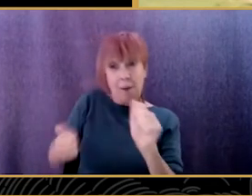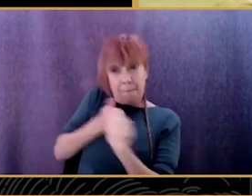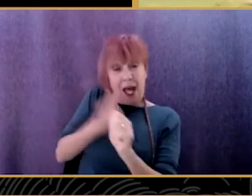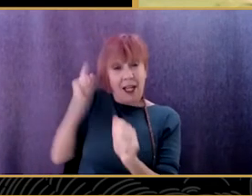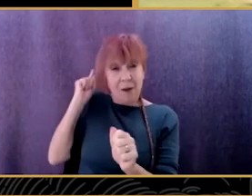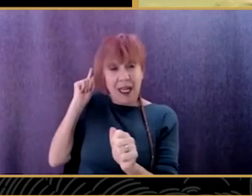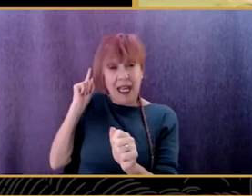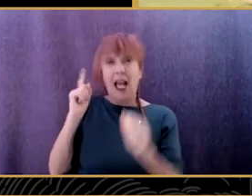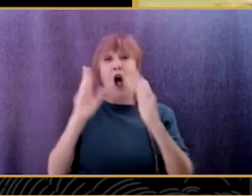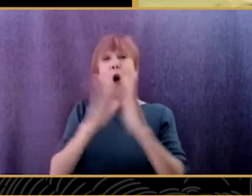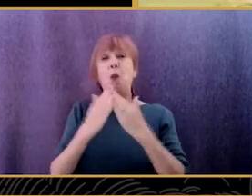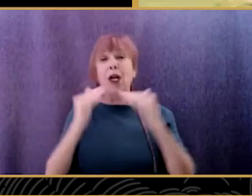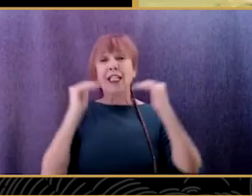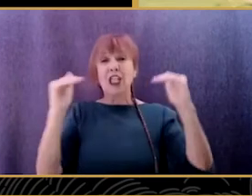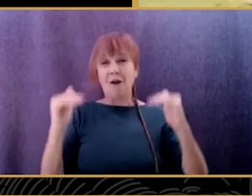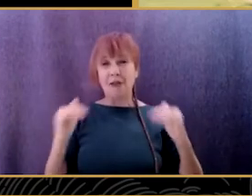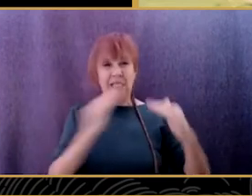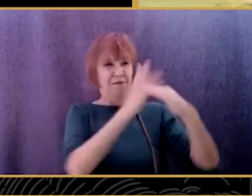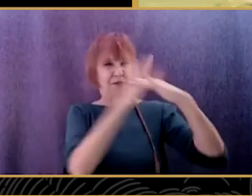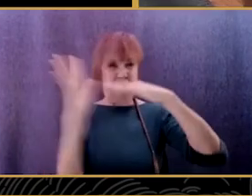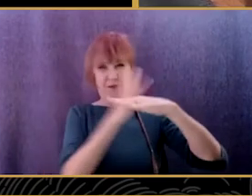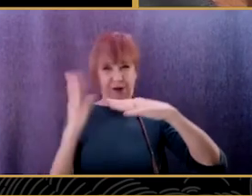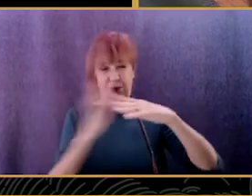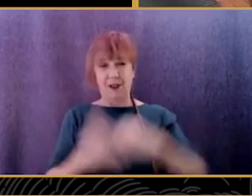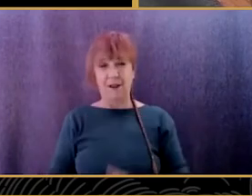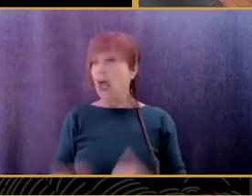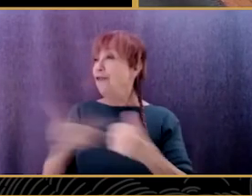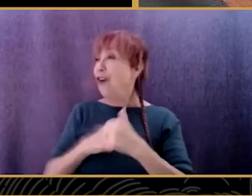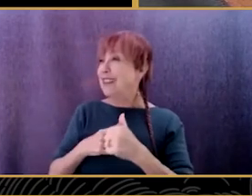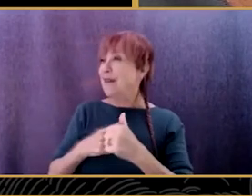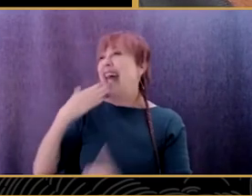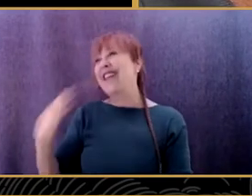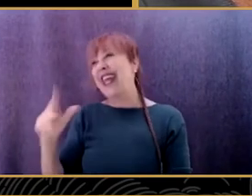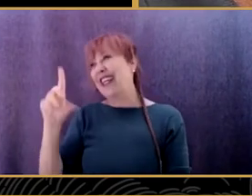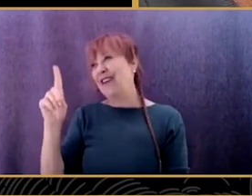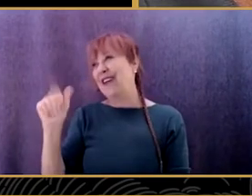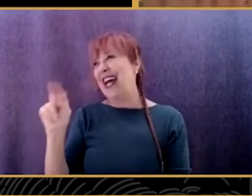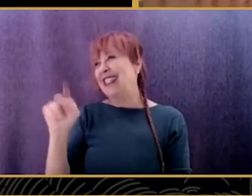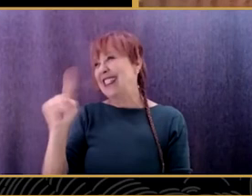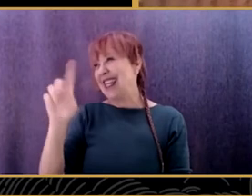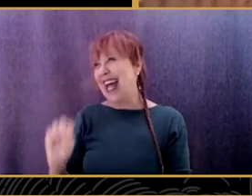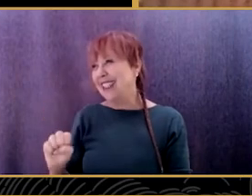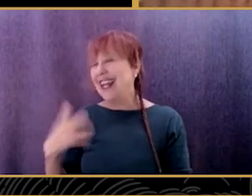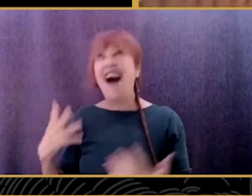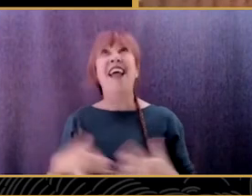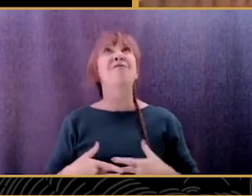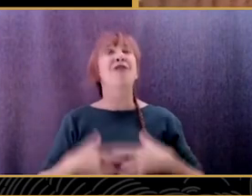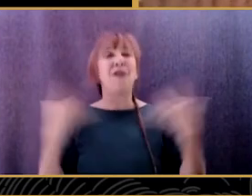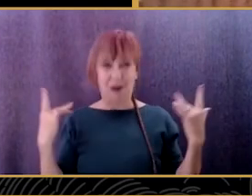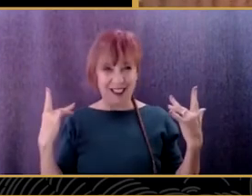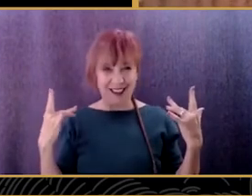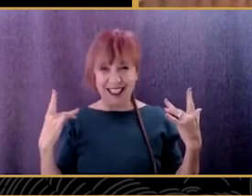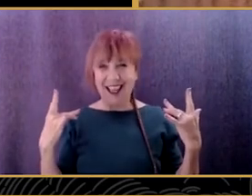the couch is a crammed bookshelf First of all, thank you, Dinez I am so thrilled